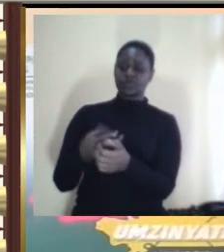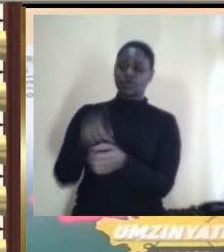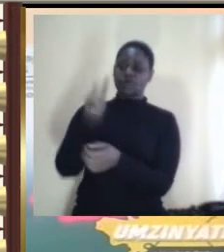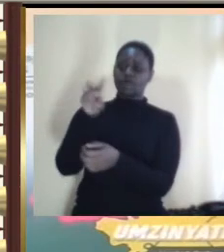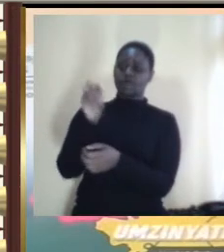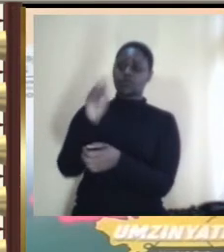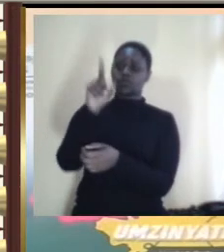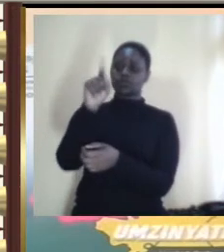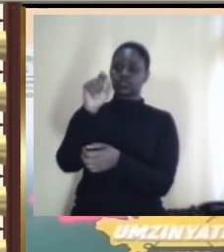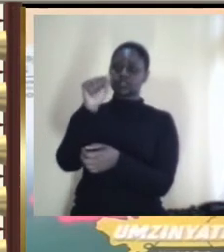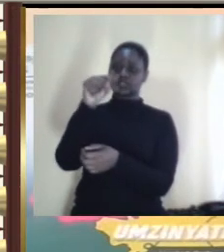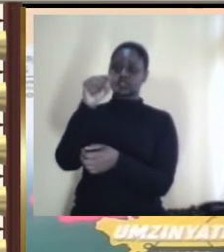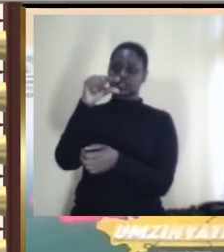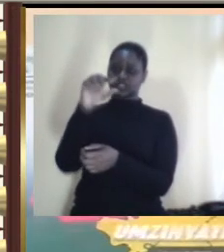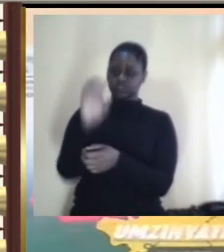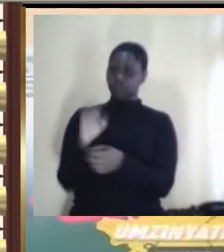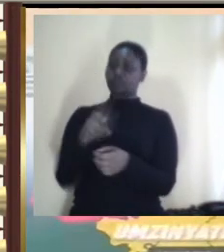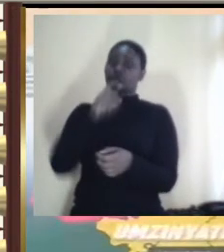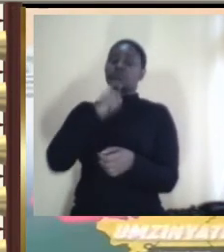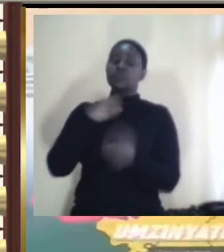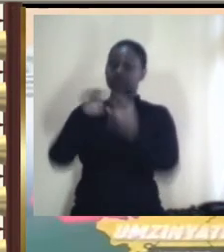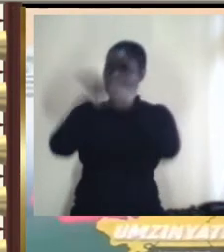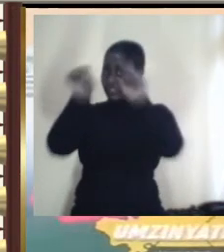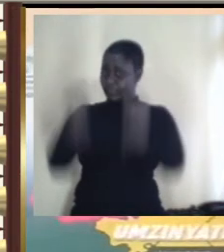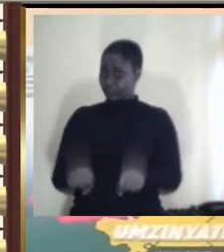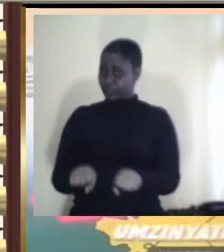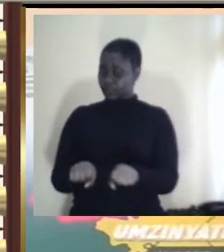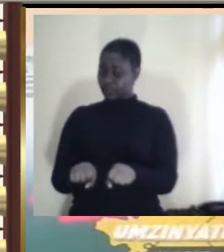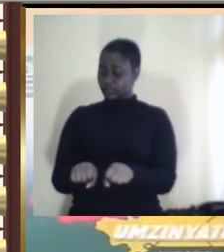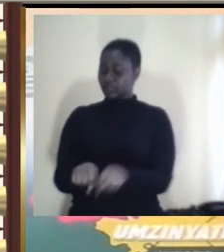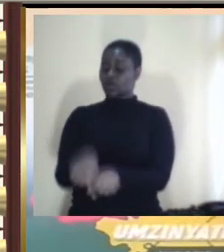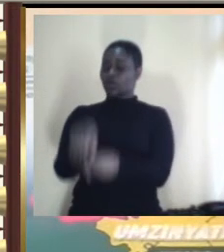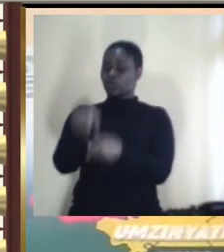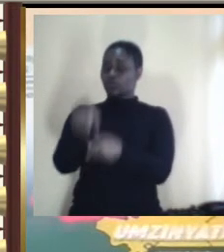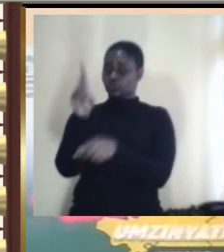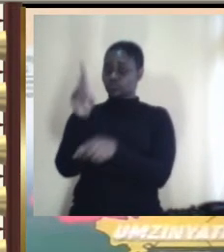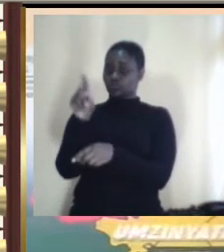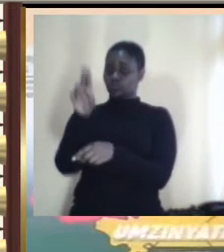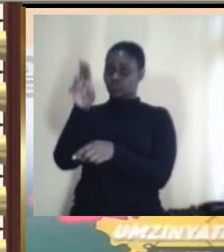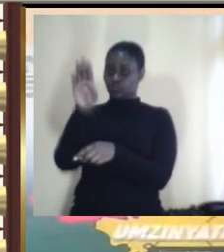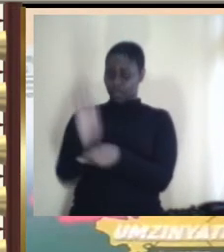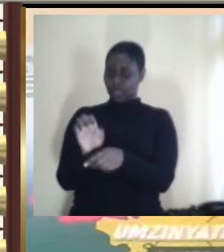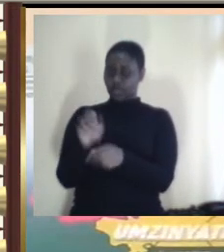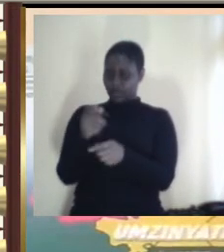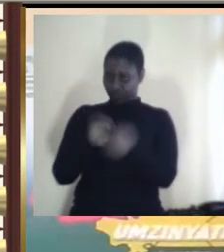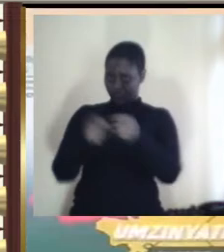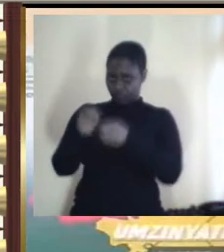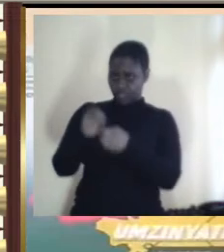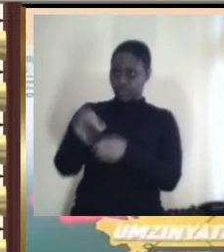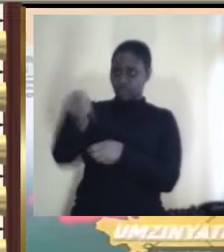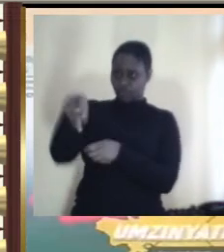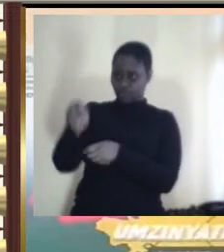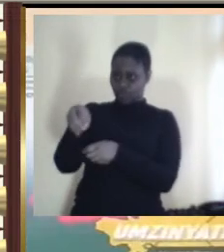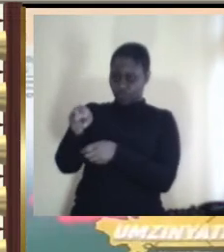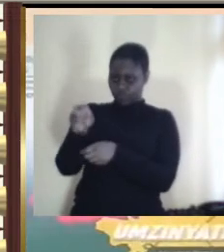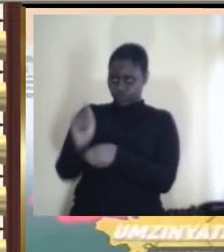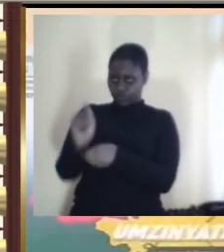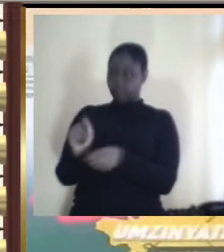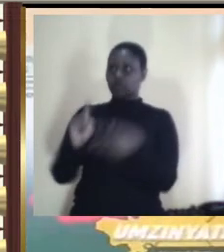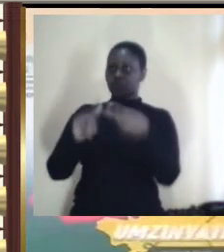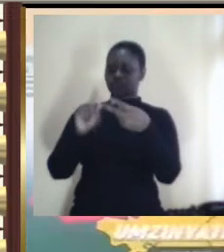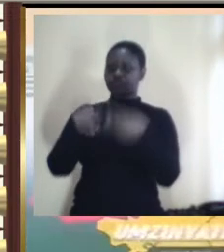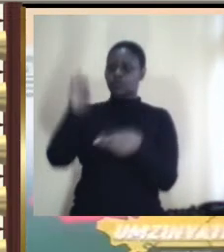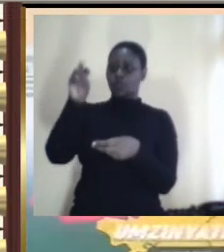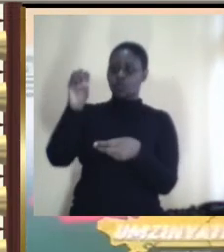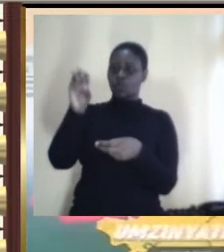photovoltaic system using Dube Trade Port, Moses Kotane Institute, and University of KwaZulu-Natal as the potential strategic